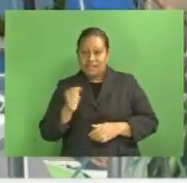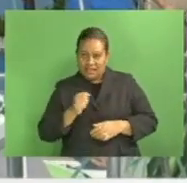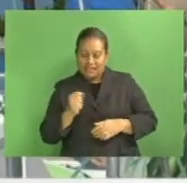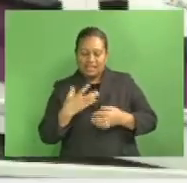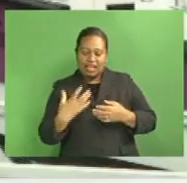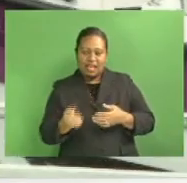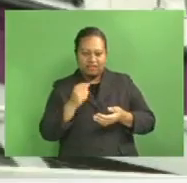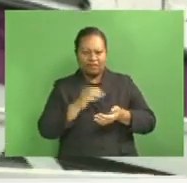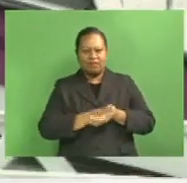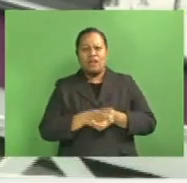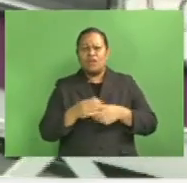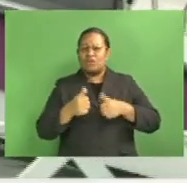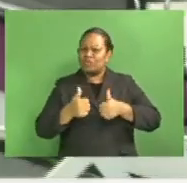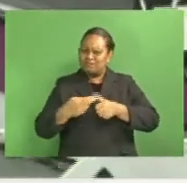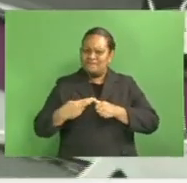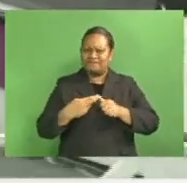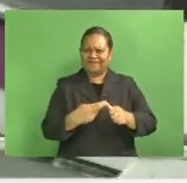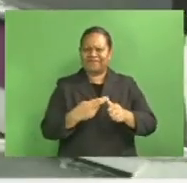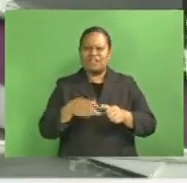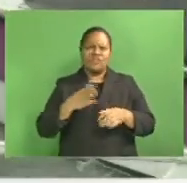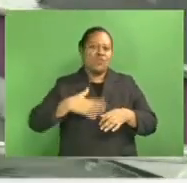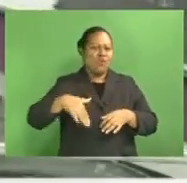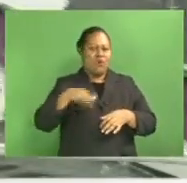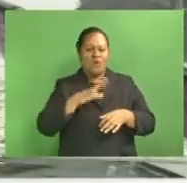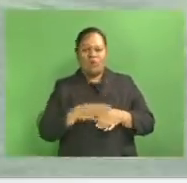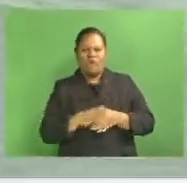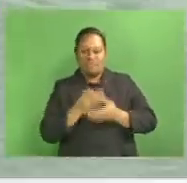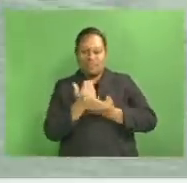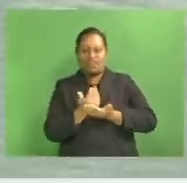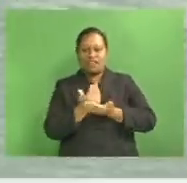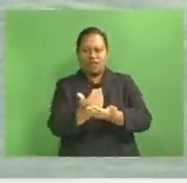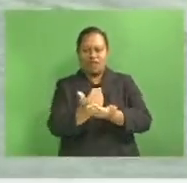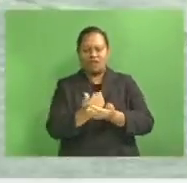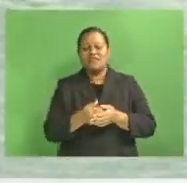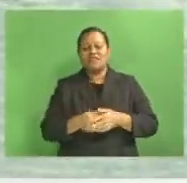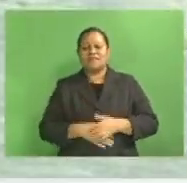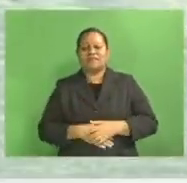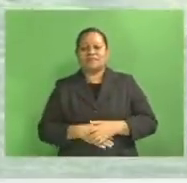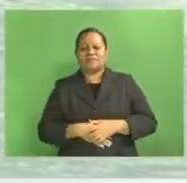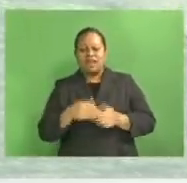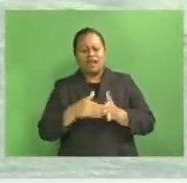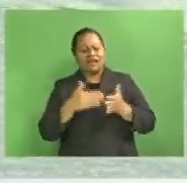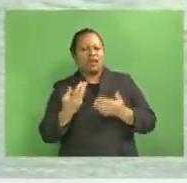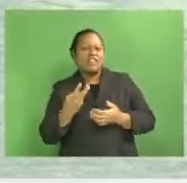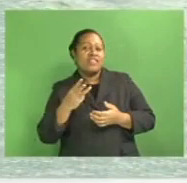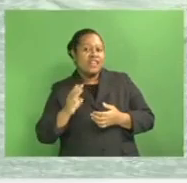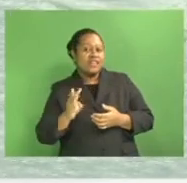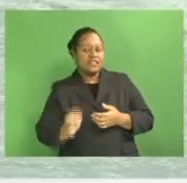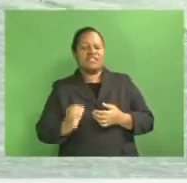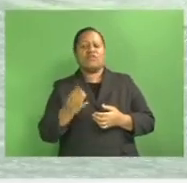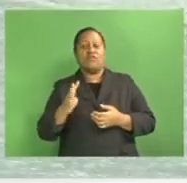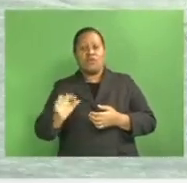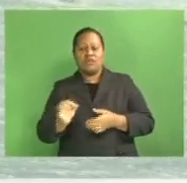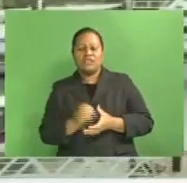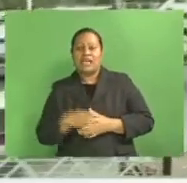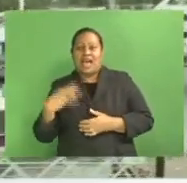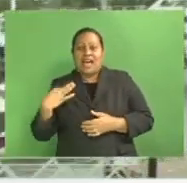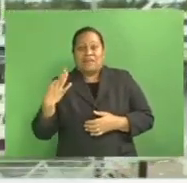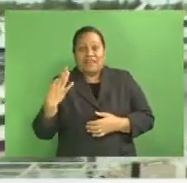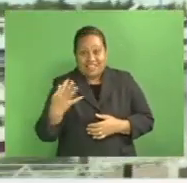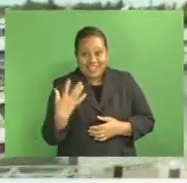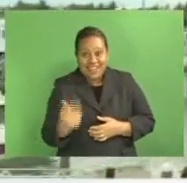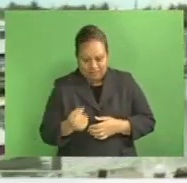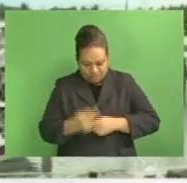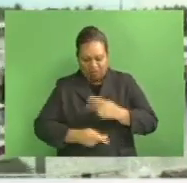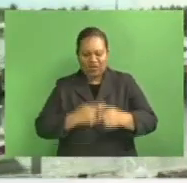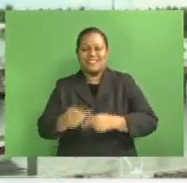an incredible response from cruises and super yachts. At this moment, I've got around 30 to 40 applications that we are processing